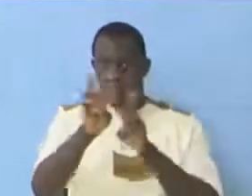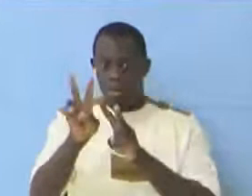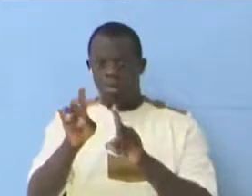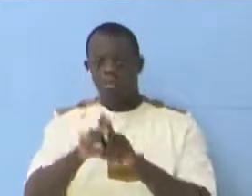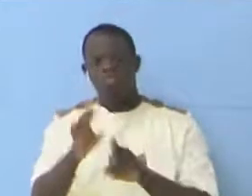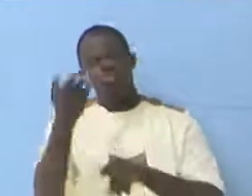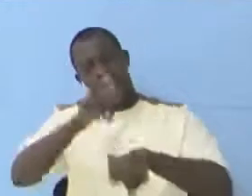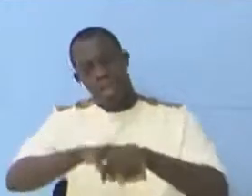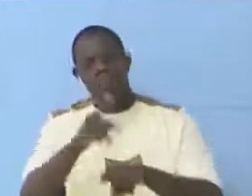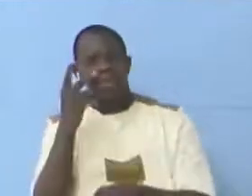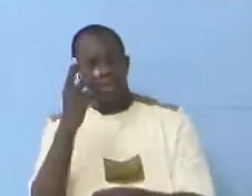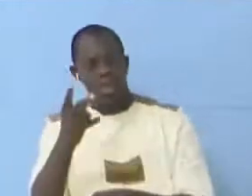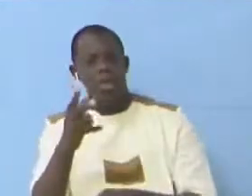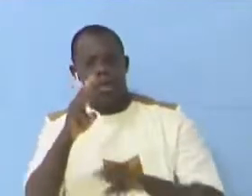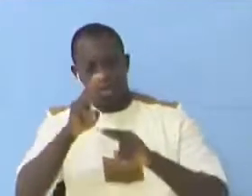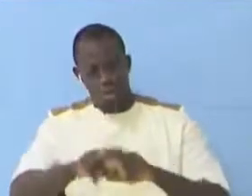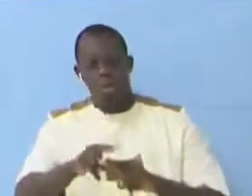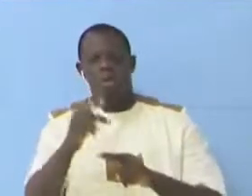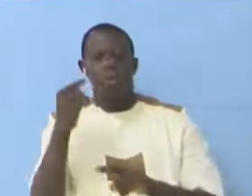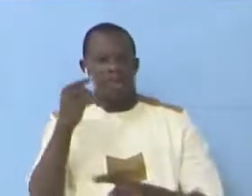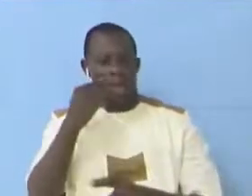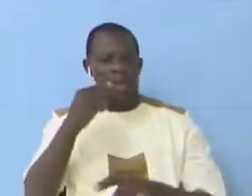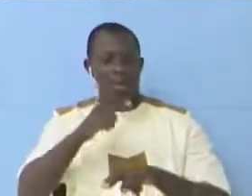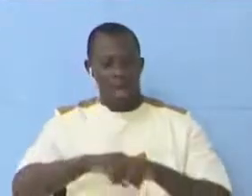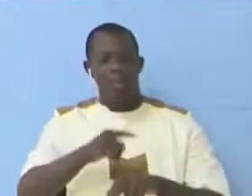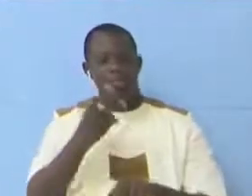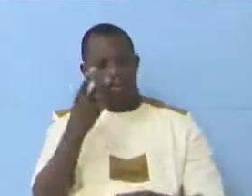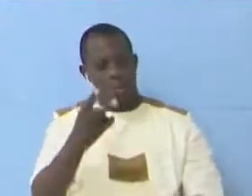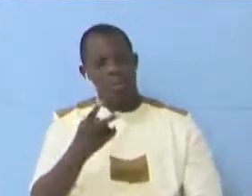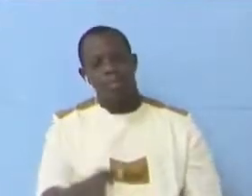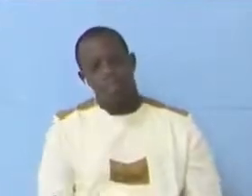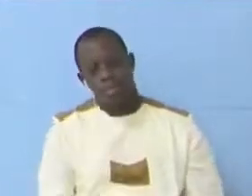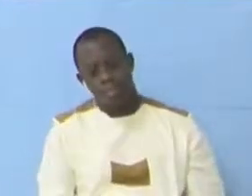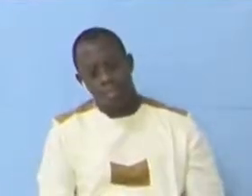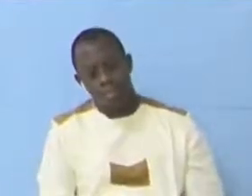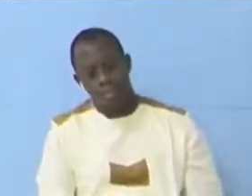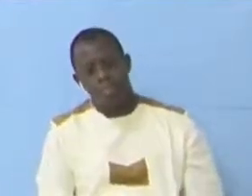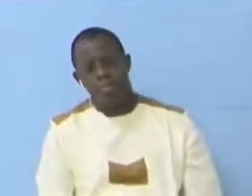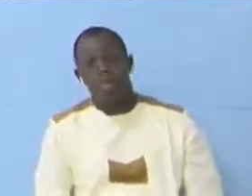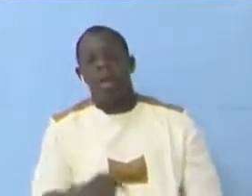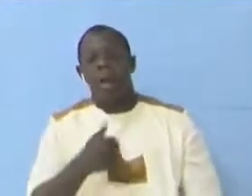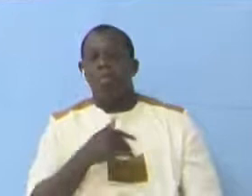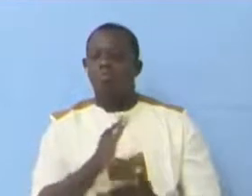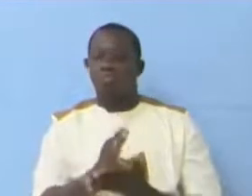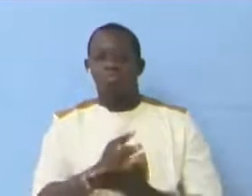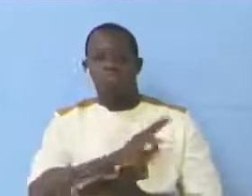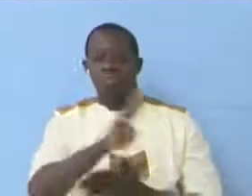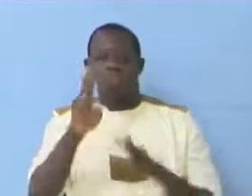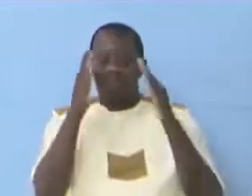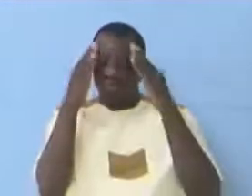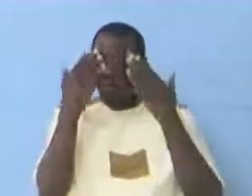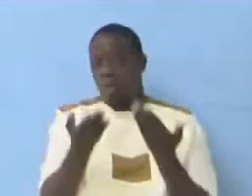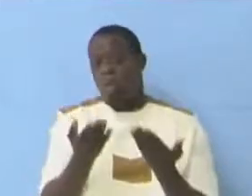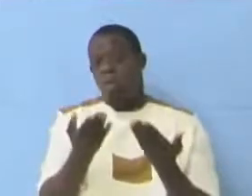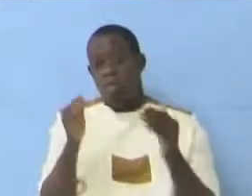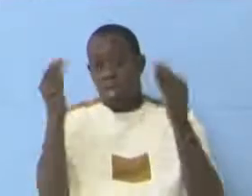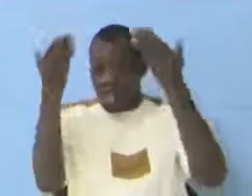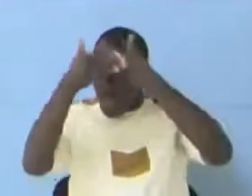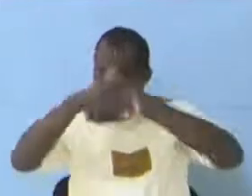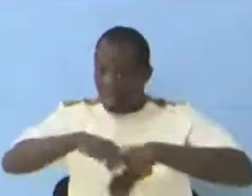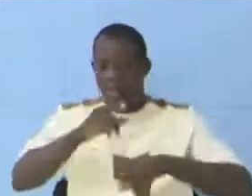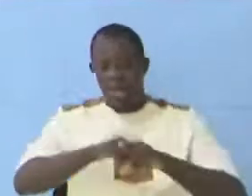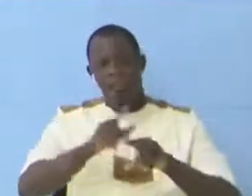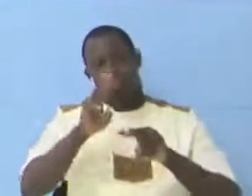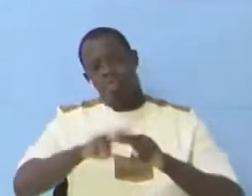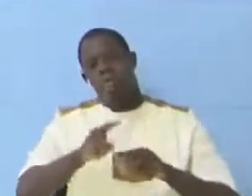during the day. ci suma waxtu nag gis naa jamono boo xam ne dañuy toog si bëccëg bi. I definitely wouldn't know whether they were sitting at night. duma xam